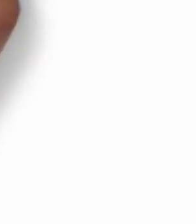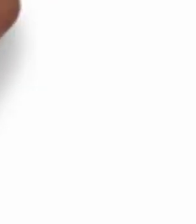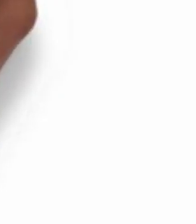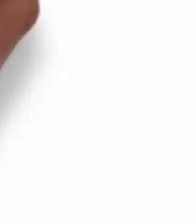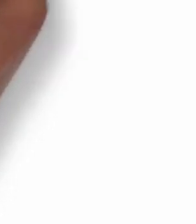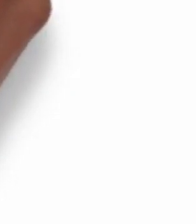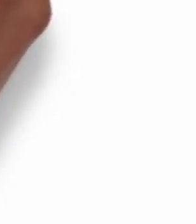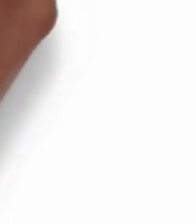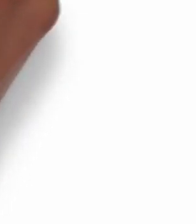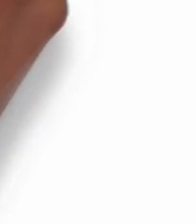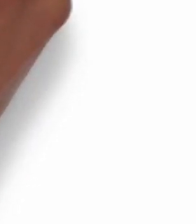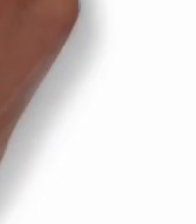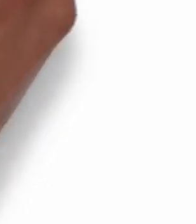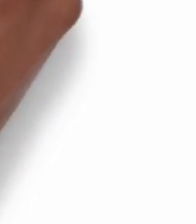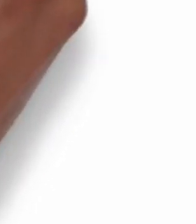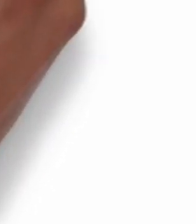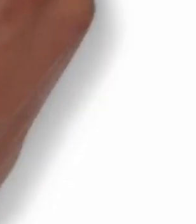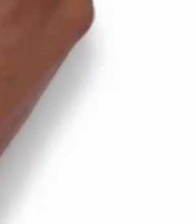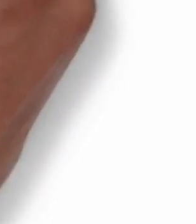my